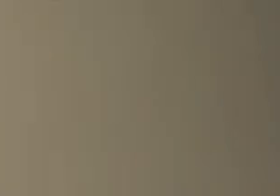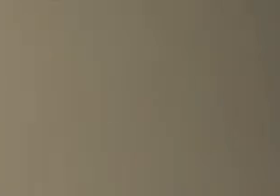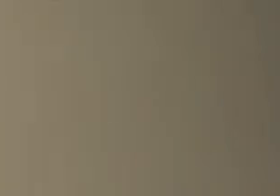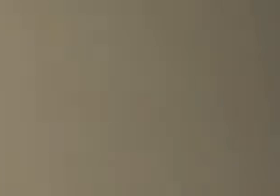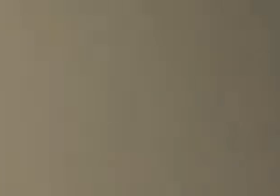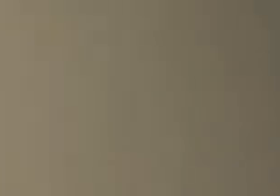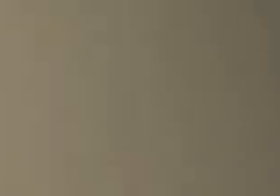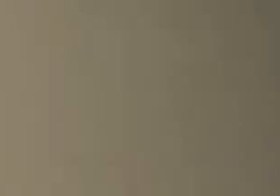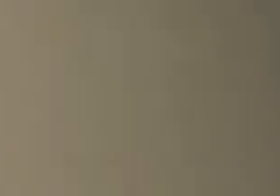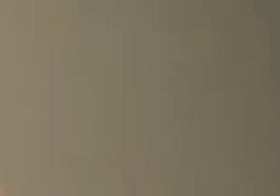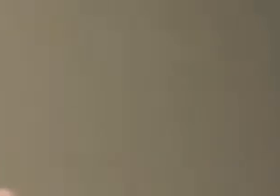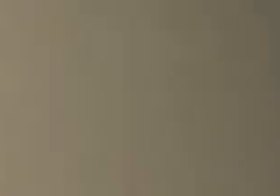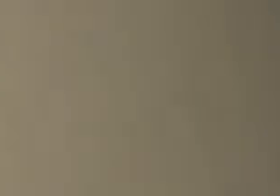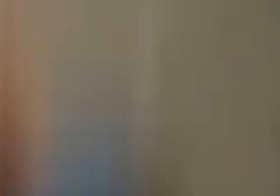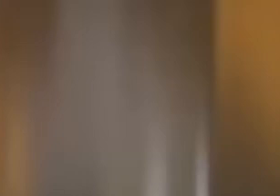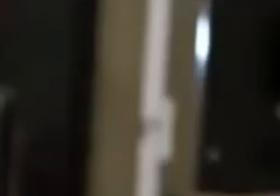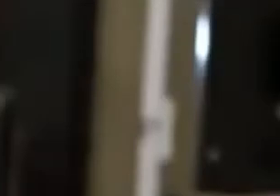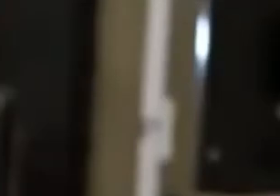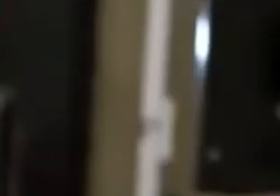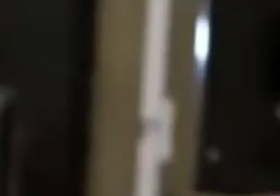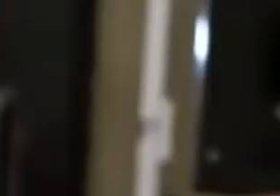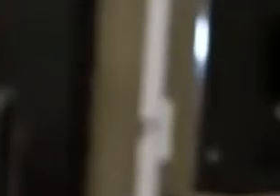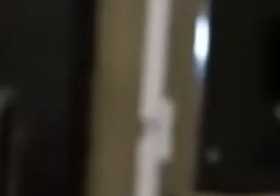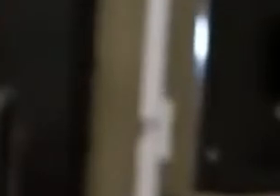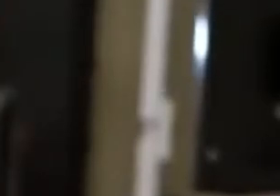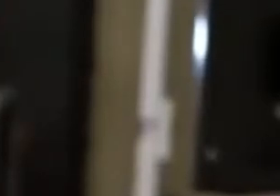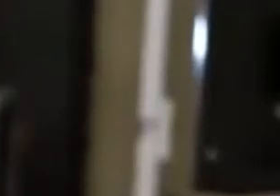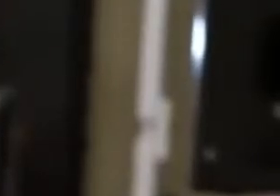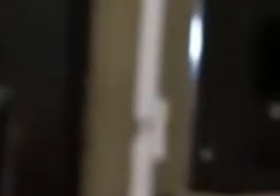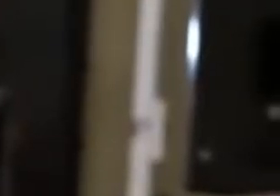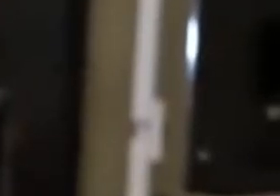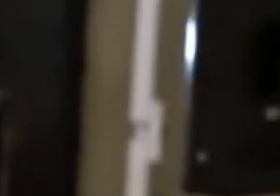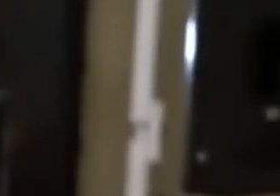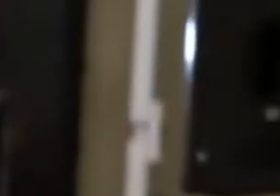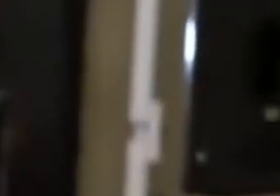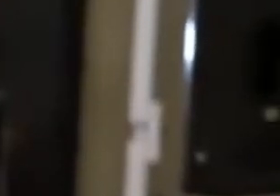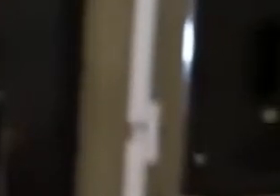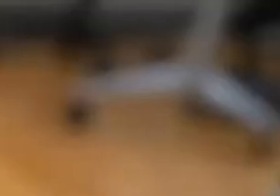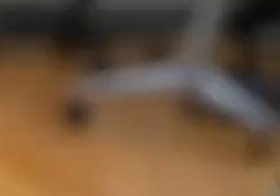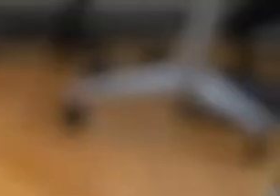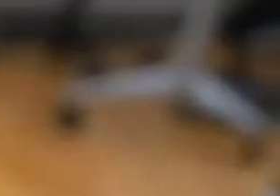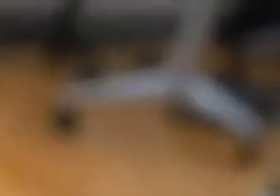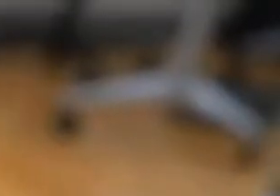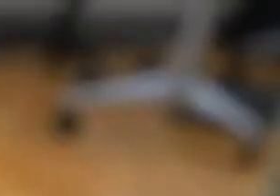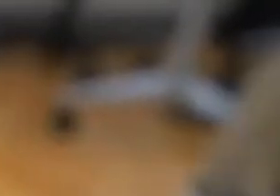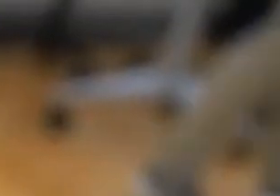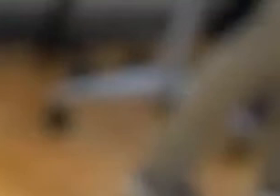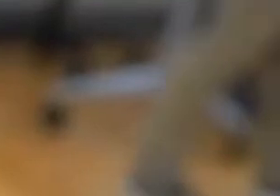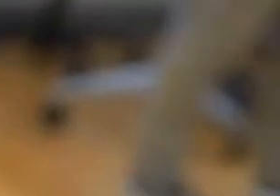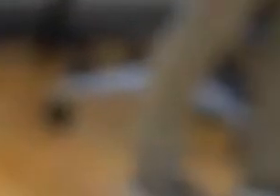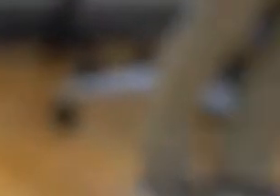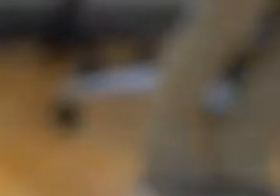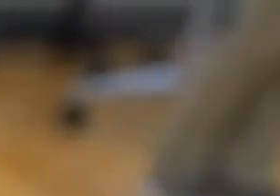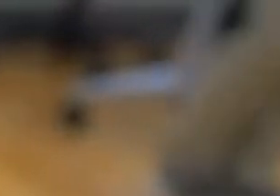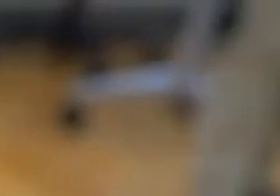effort, even when one arm is weaker than the other. This is accomplished by a unique control system that precisely monitors